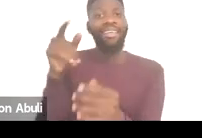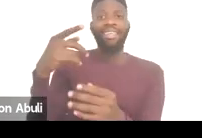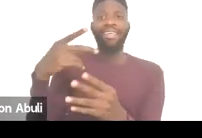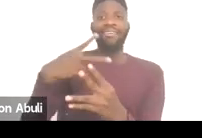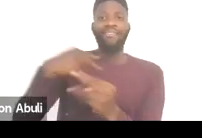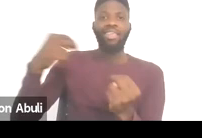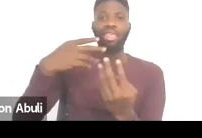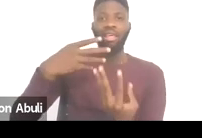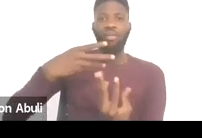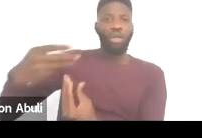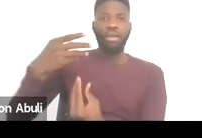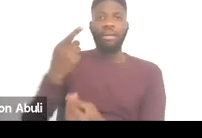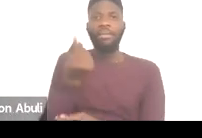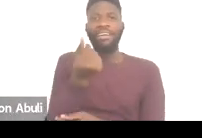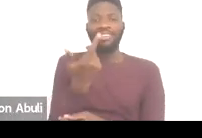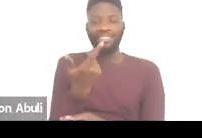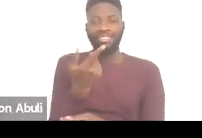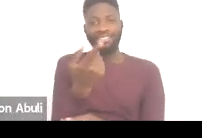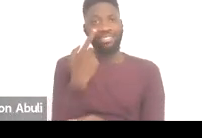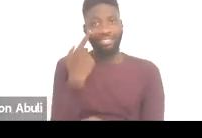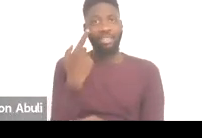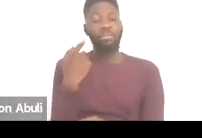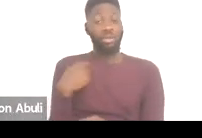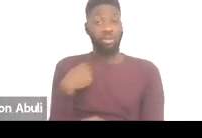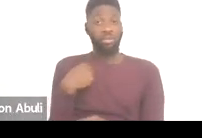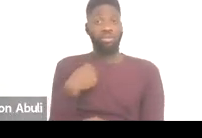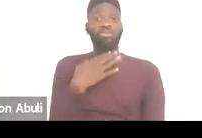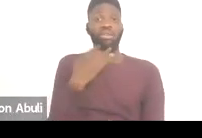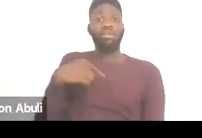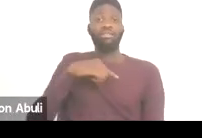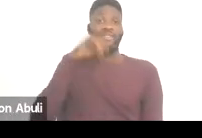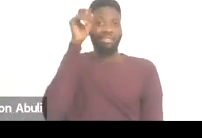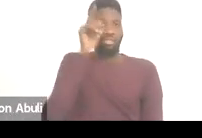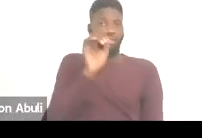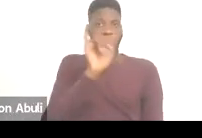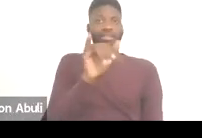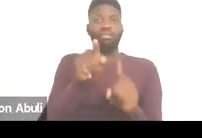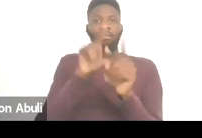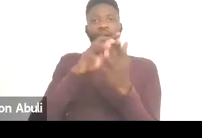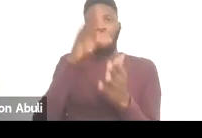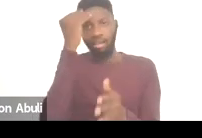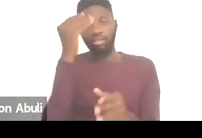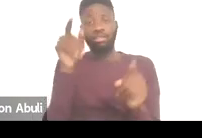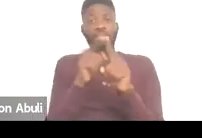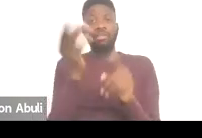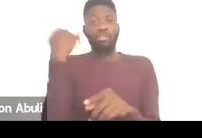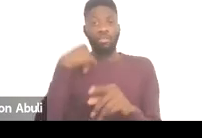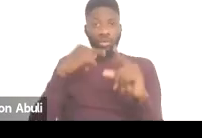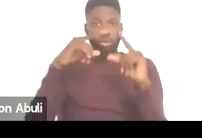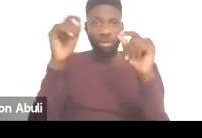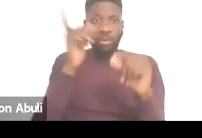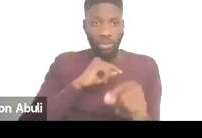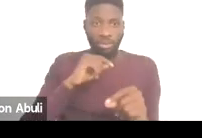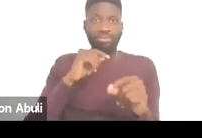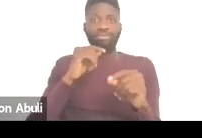Such situations. That's what I want us to understand and learn. As I mentioned, we'll look at how you create